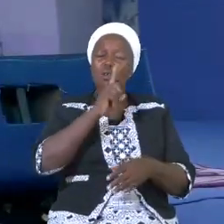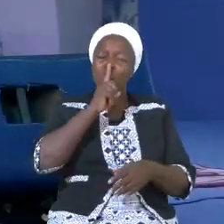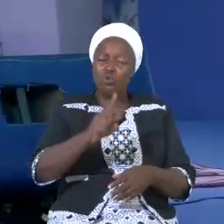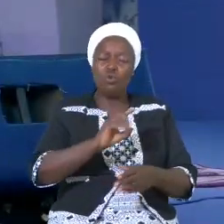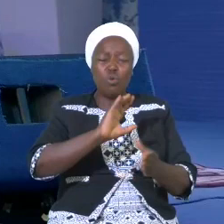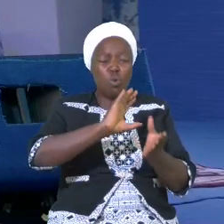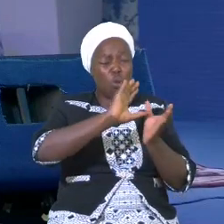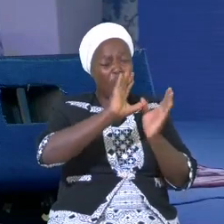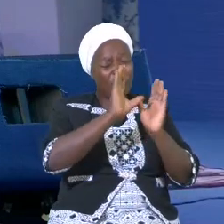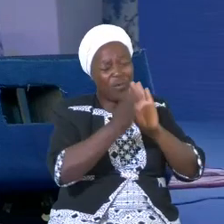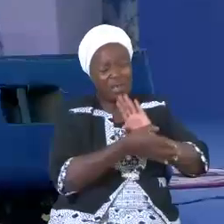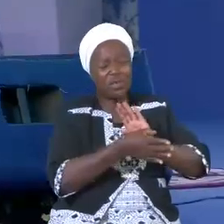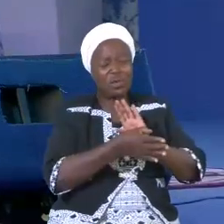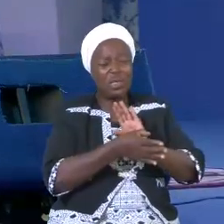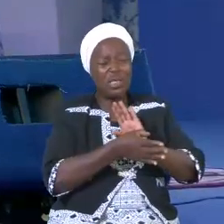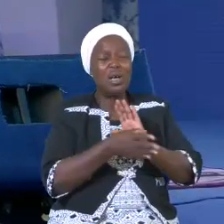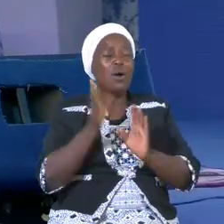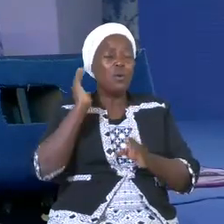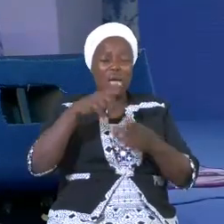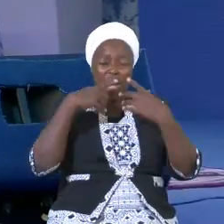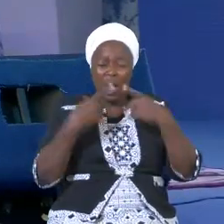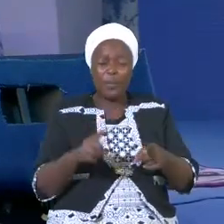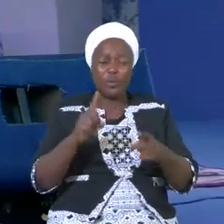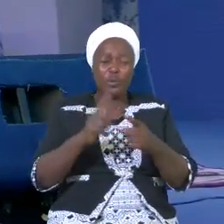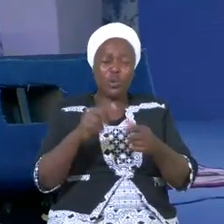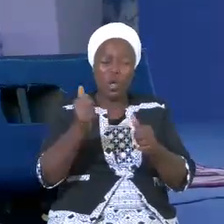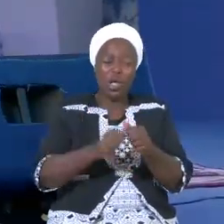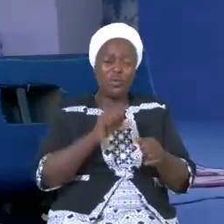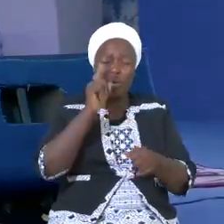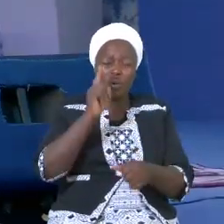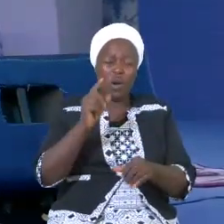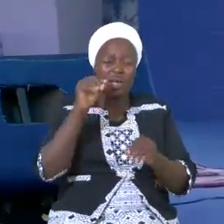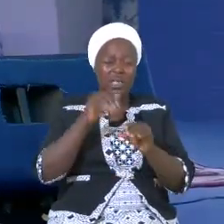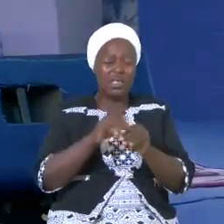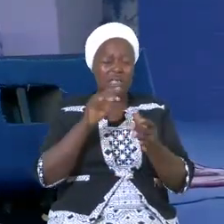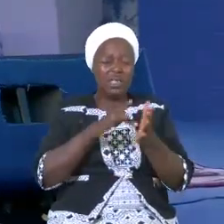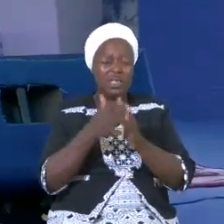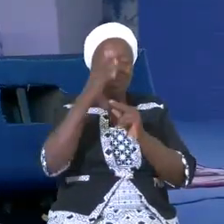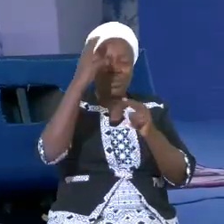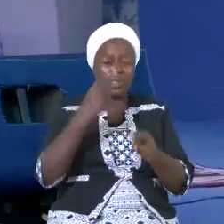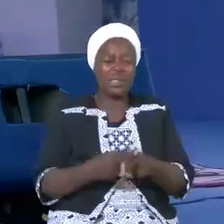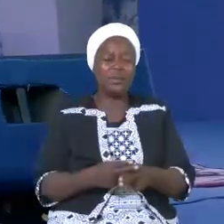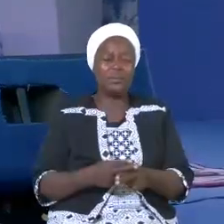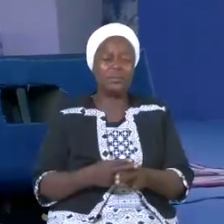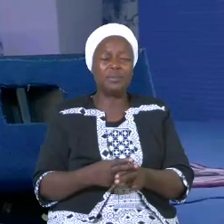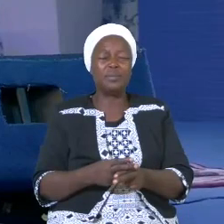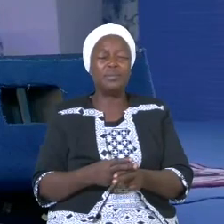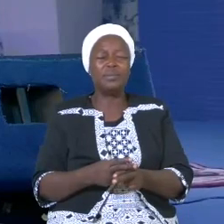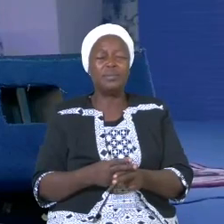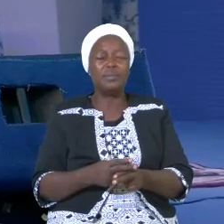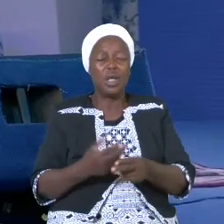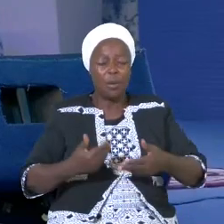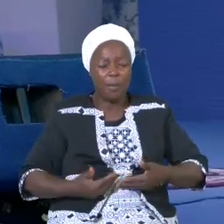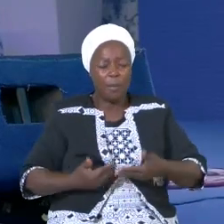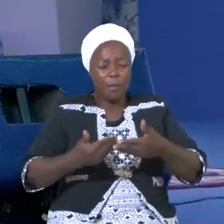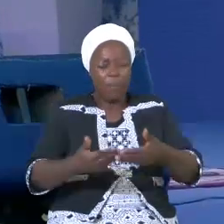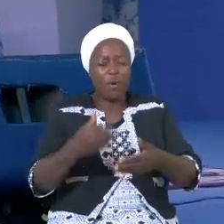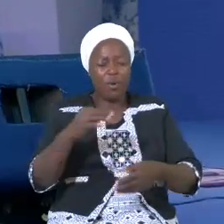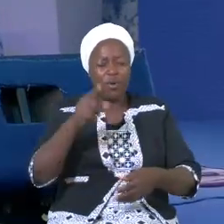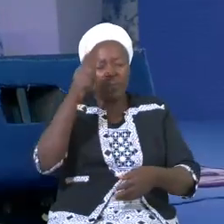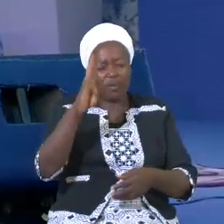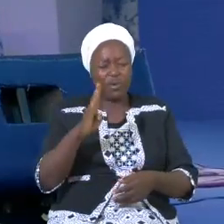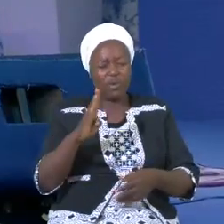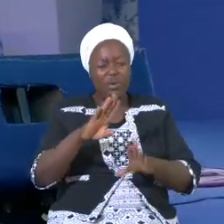will happen to everyone in jesus name born of god give them in your